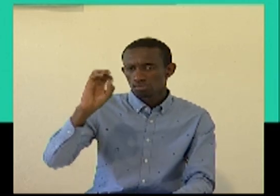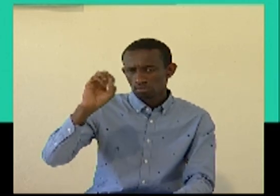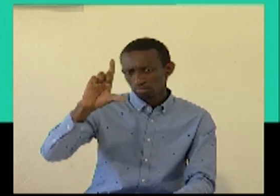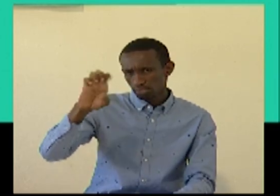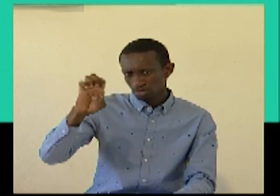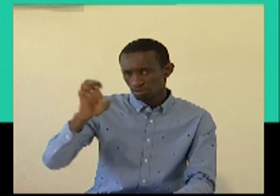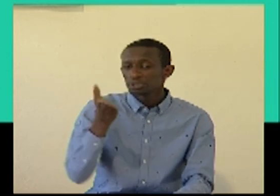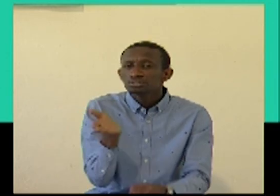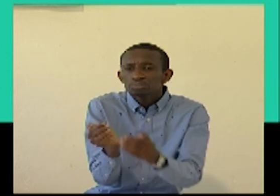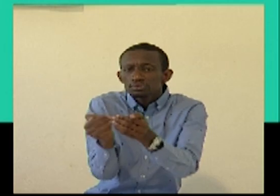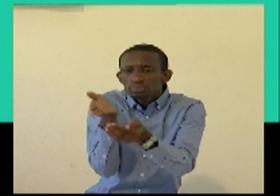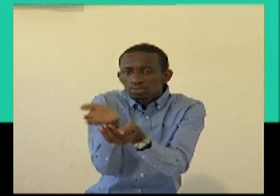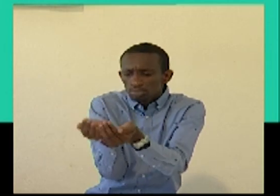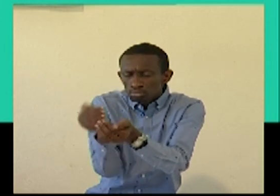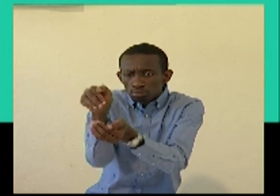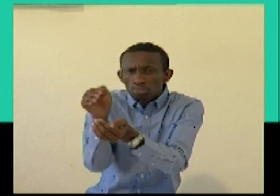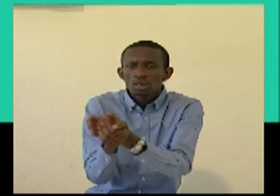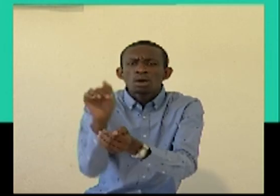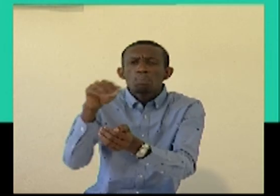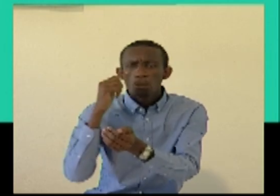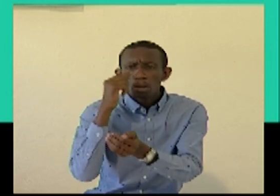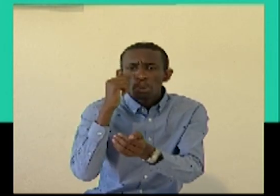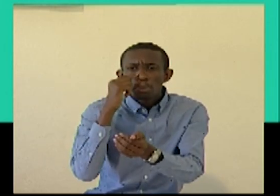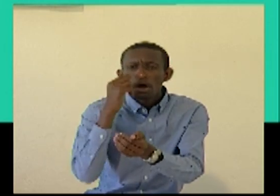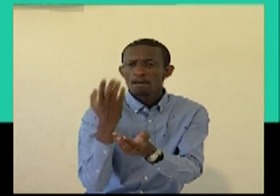particles containing exactly